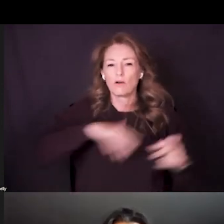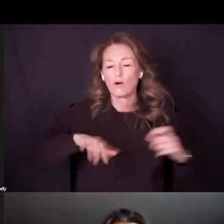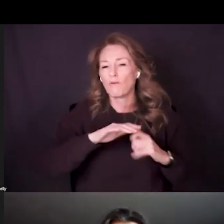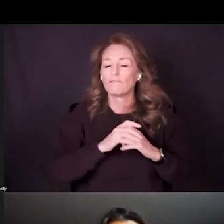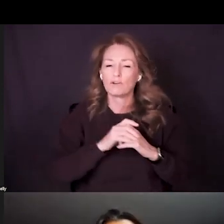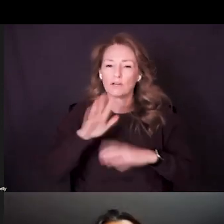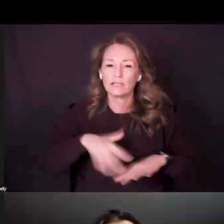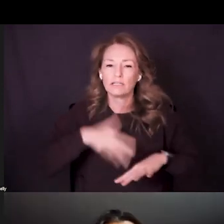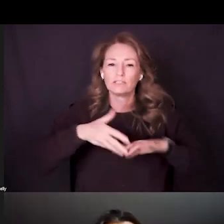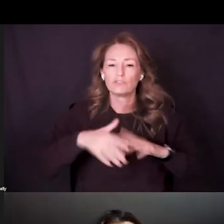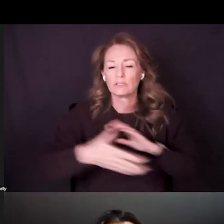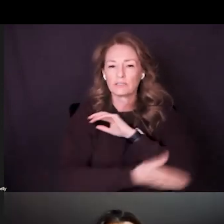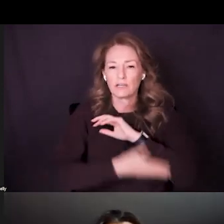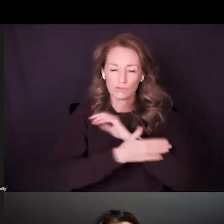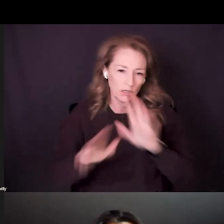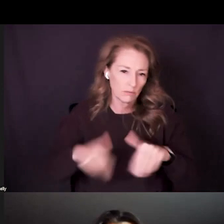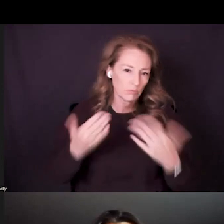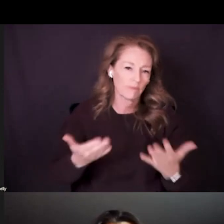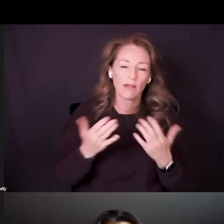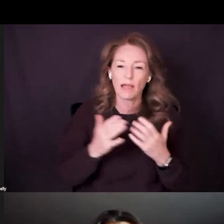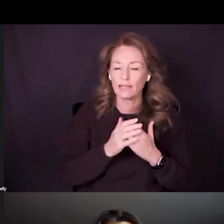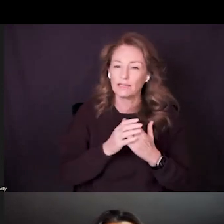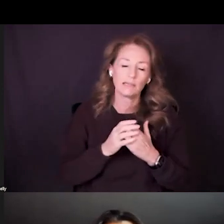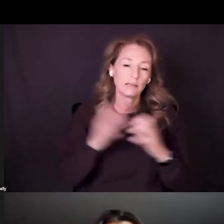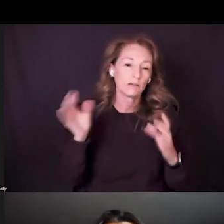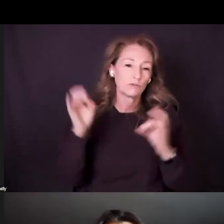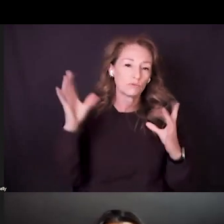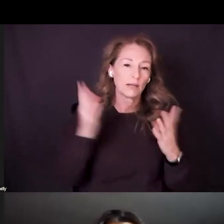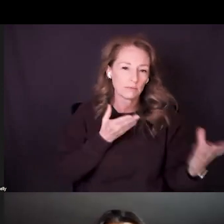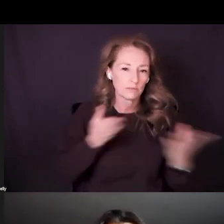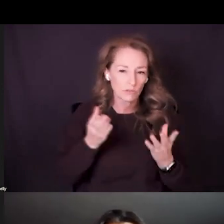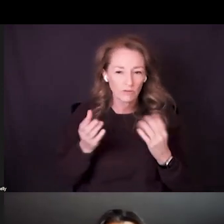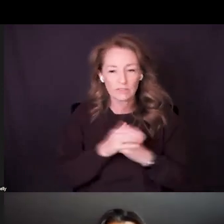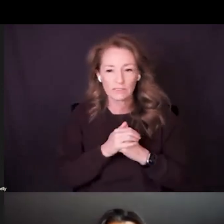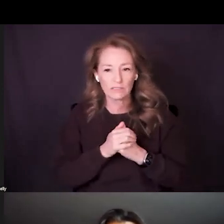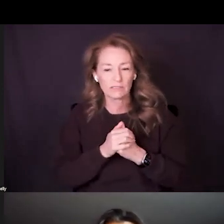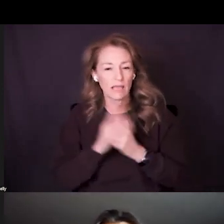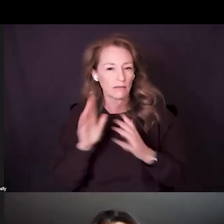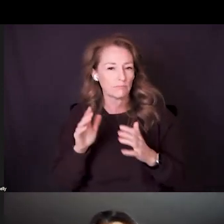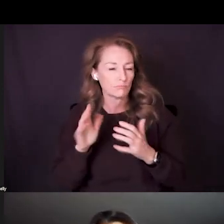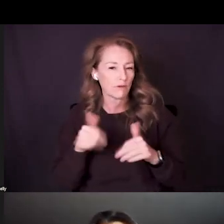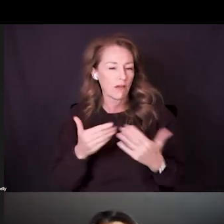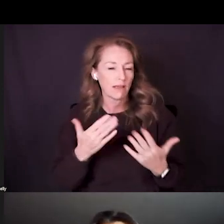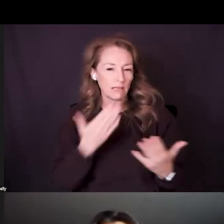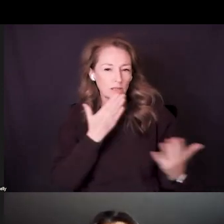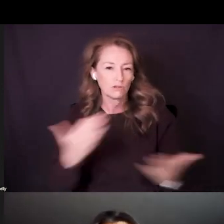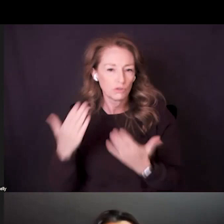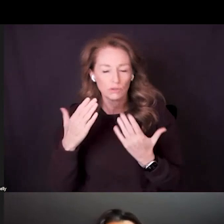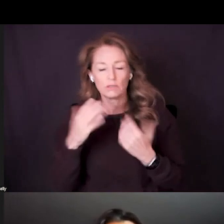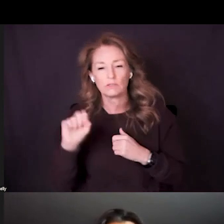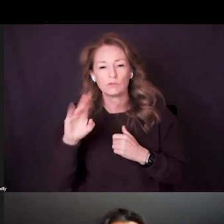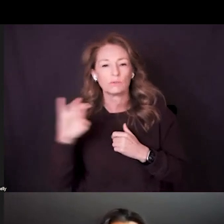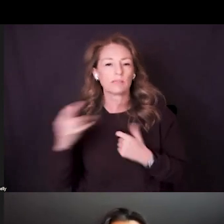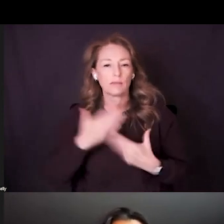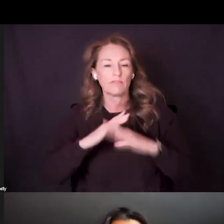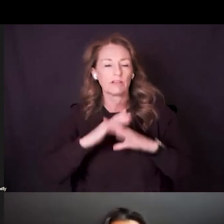promoting crisis services and making sure that everyone has access to good suicide prevention and mental health resources.